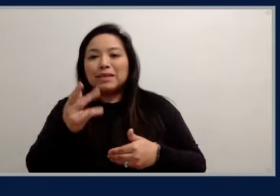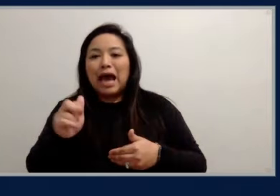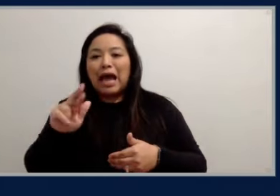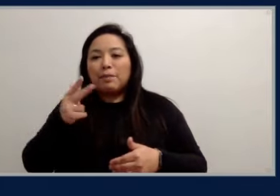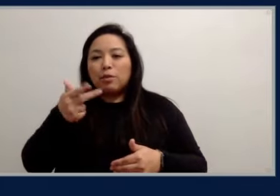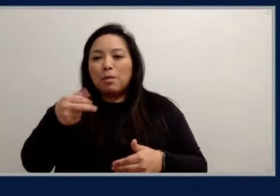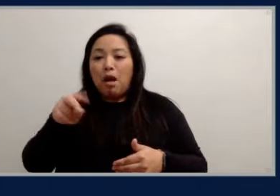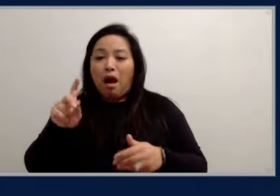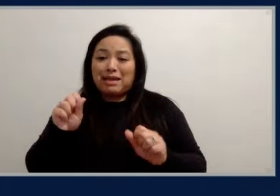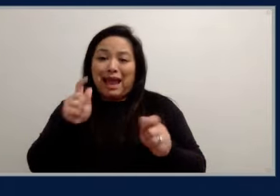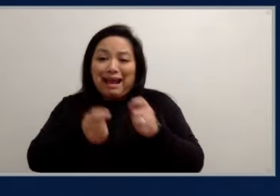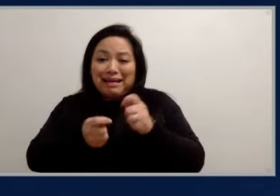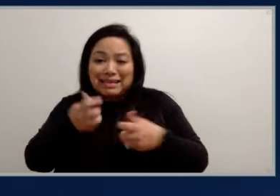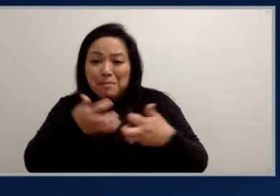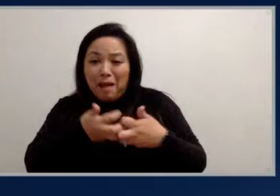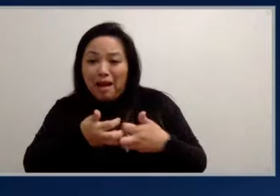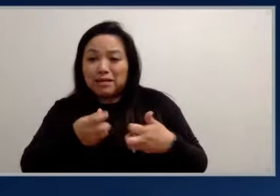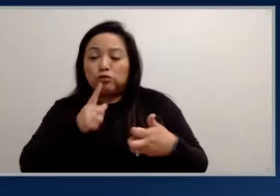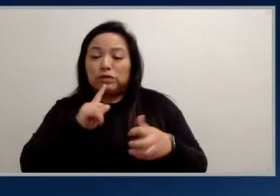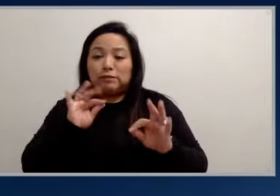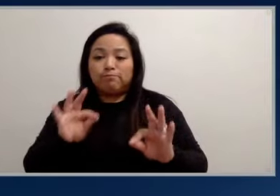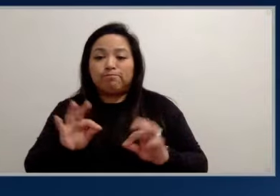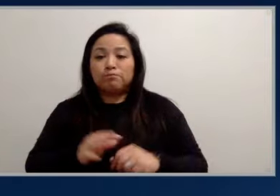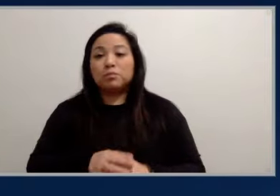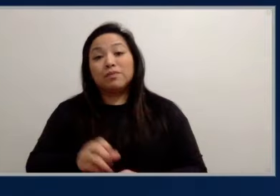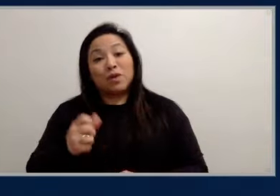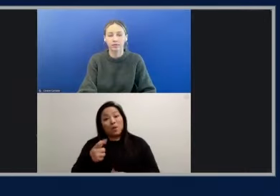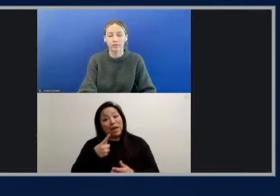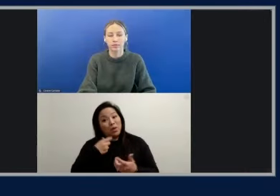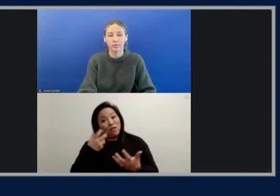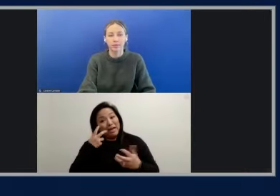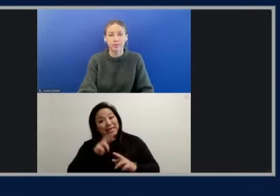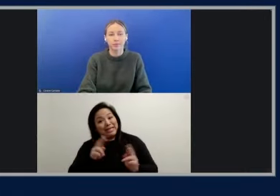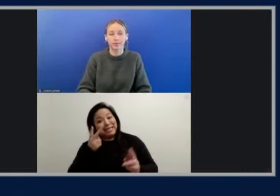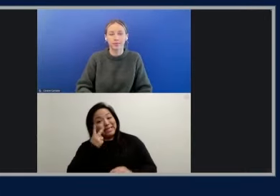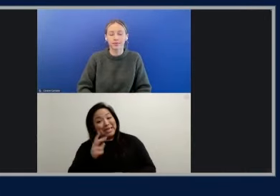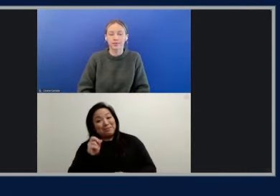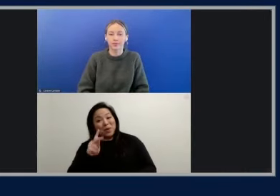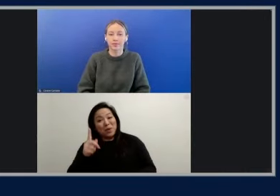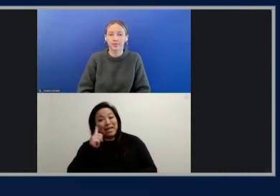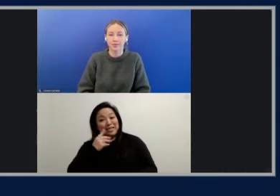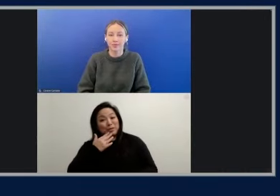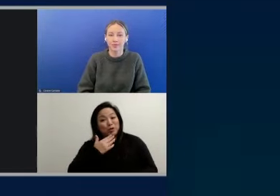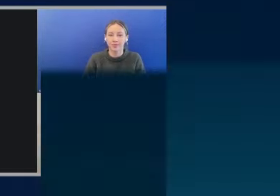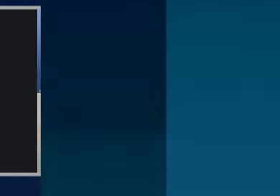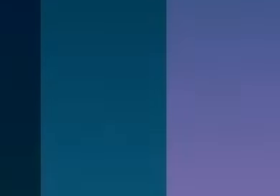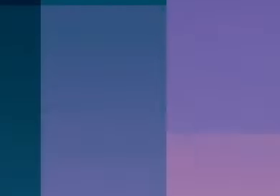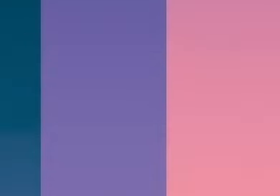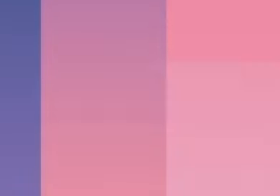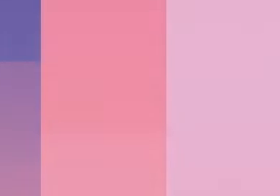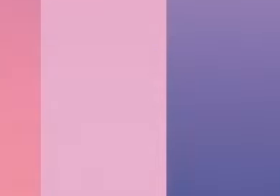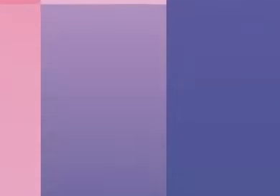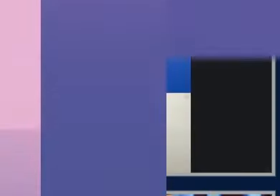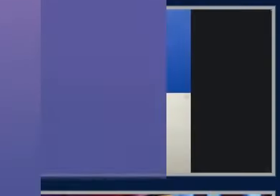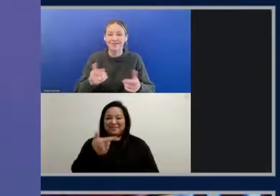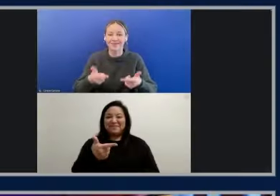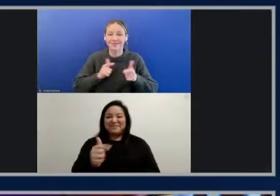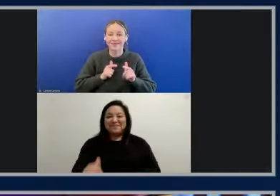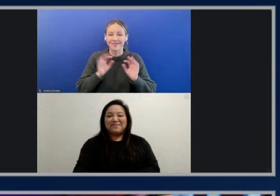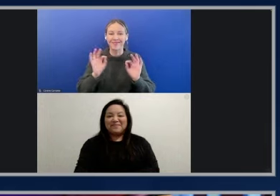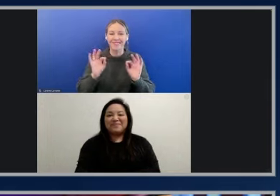and they just run it. Let's see it. Yeah. Shall we? Yeah, sounds good. Let's pull up Giuseppe's screen. There it is.